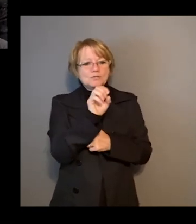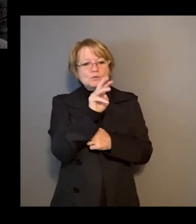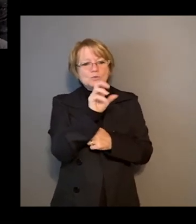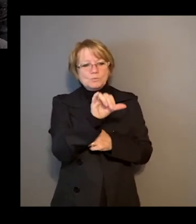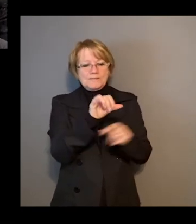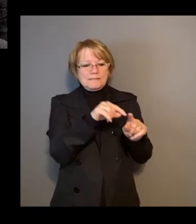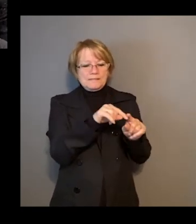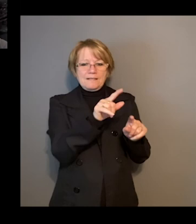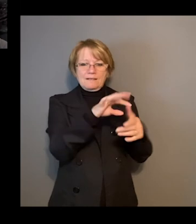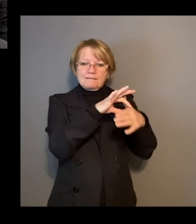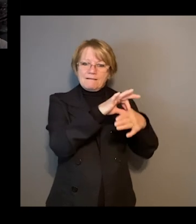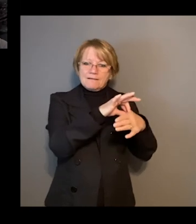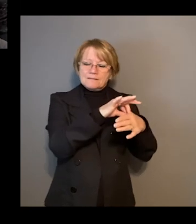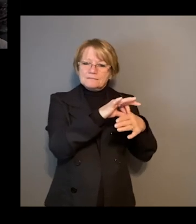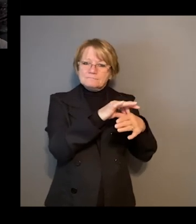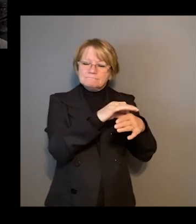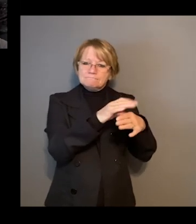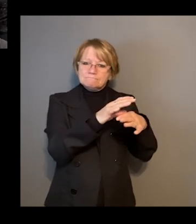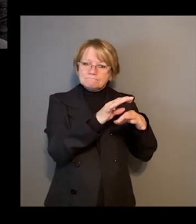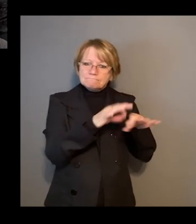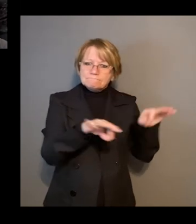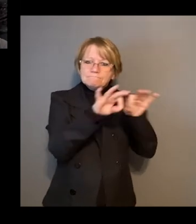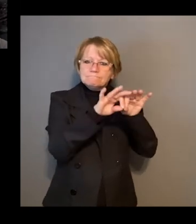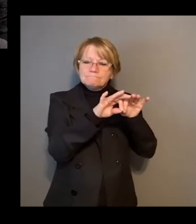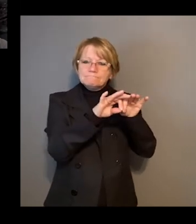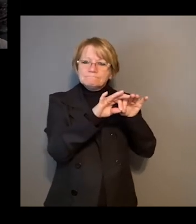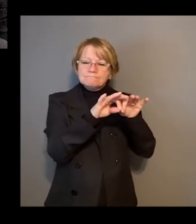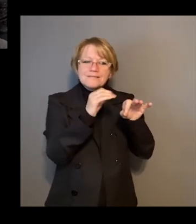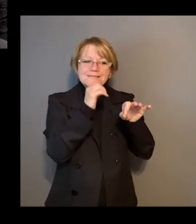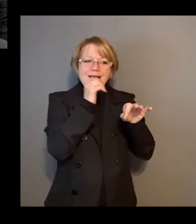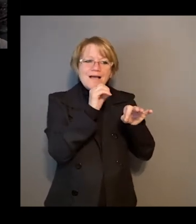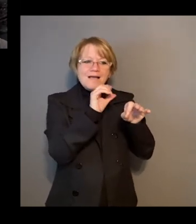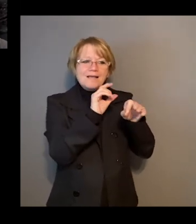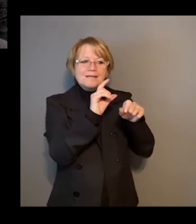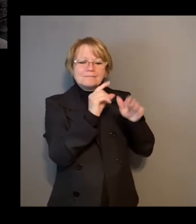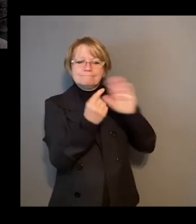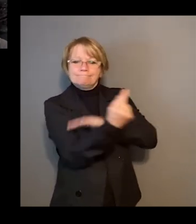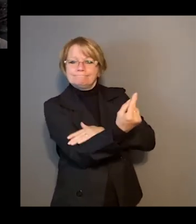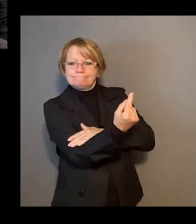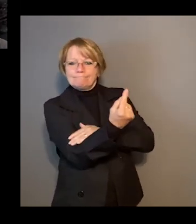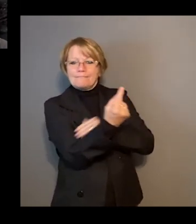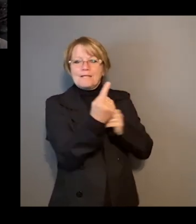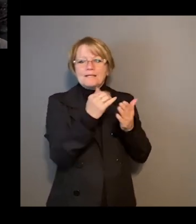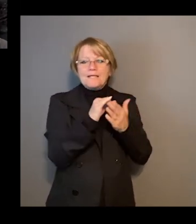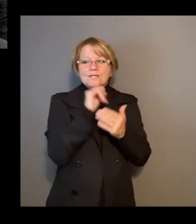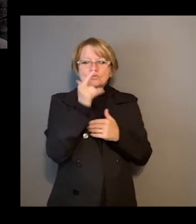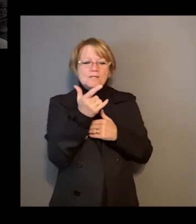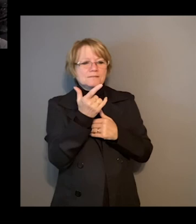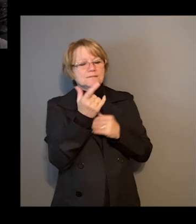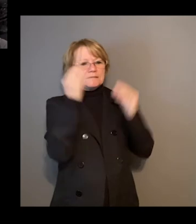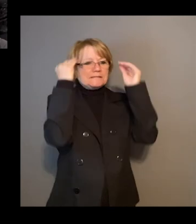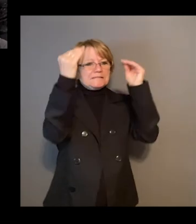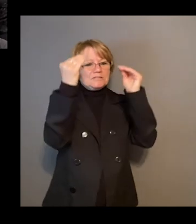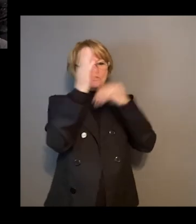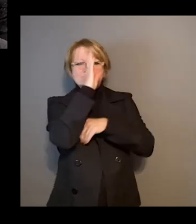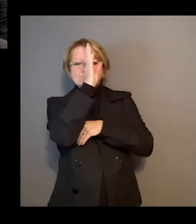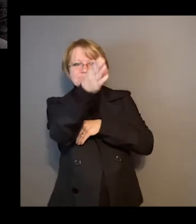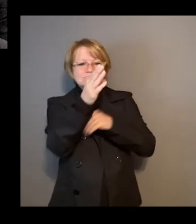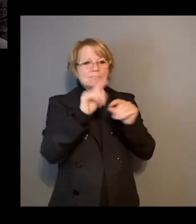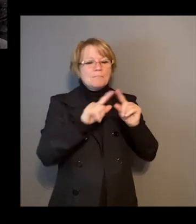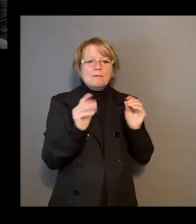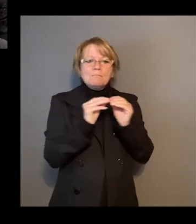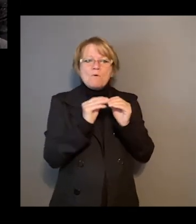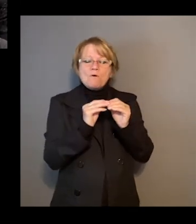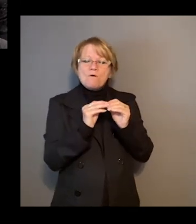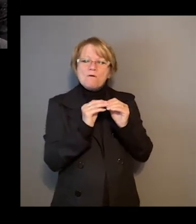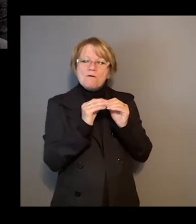It's not isolated. It's not alien. It's not just sterilized, but it is meaningful in a way that is